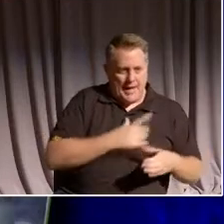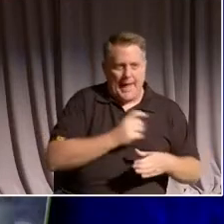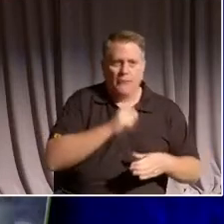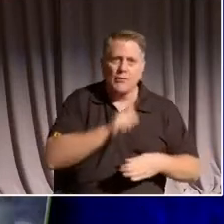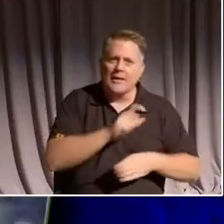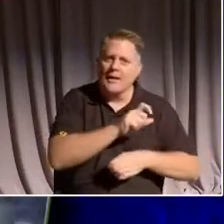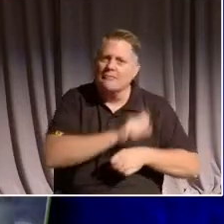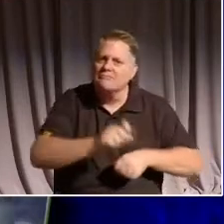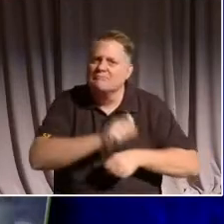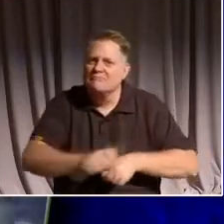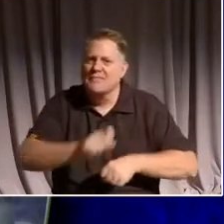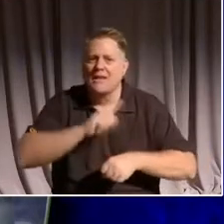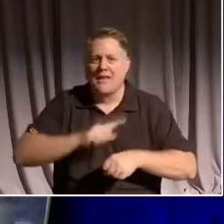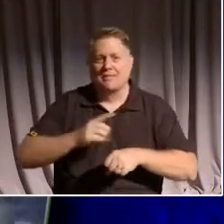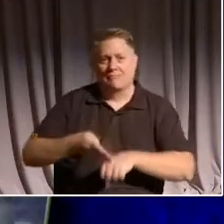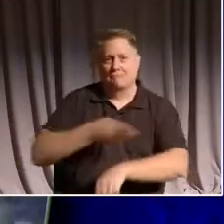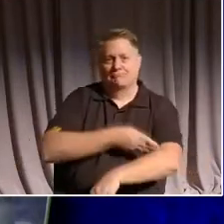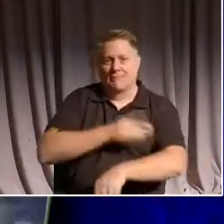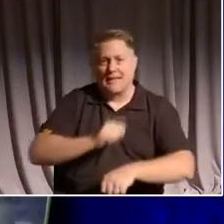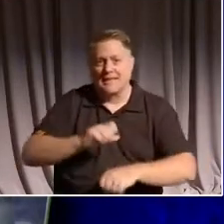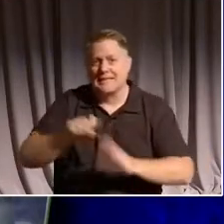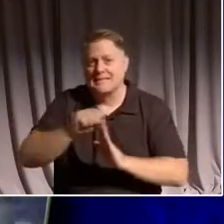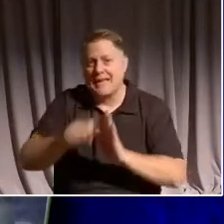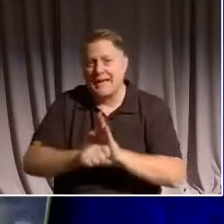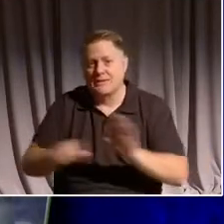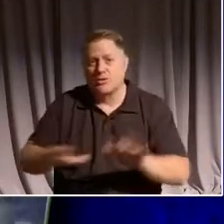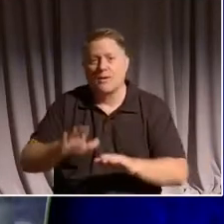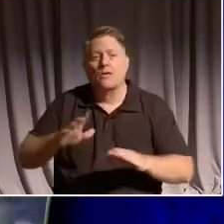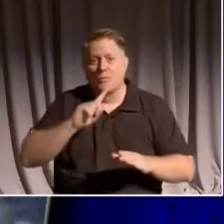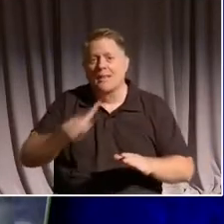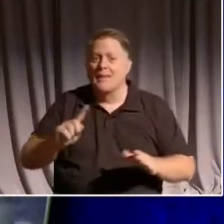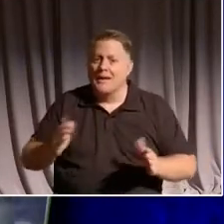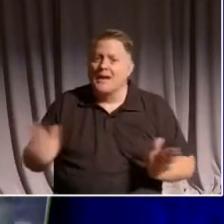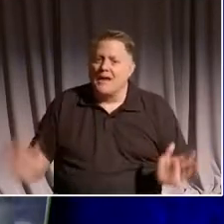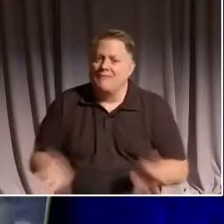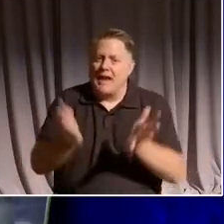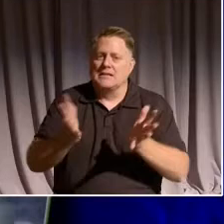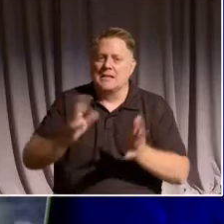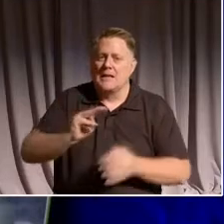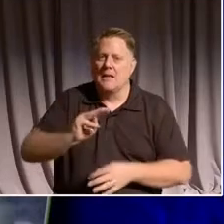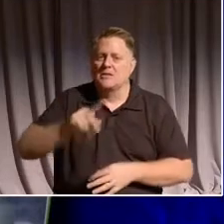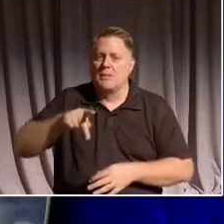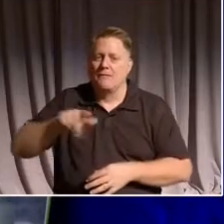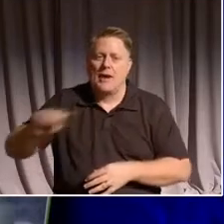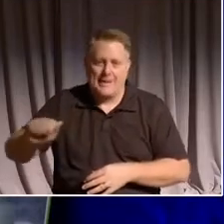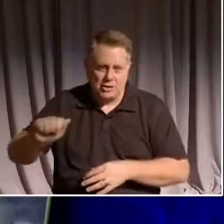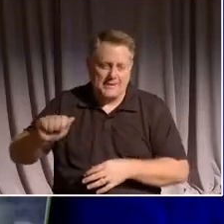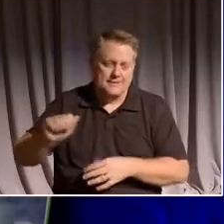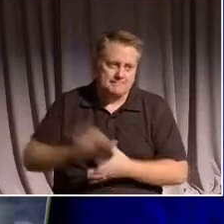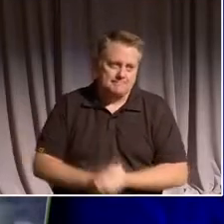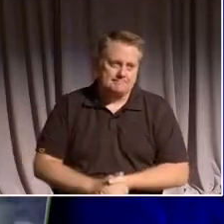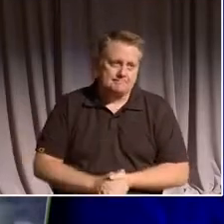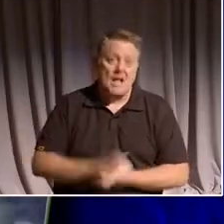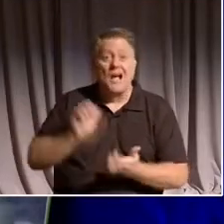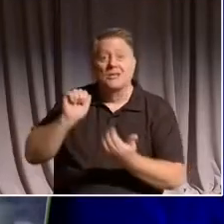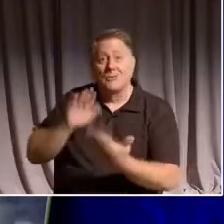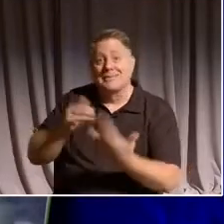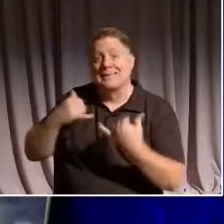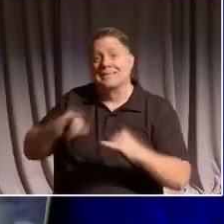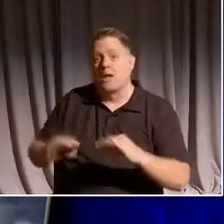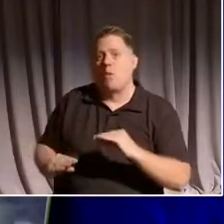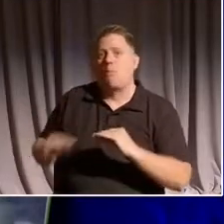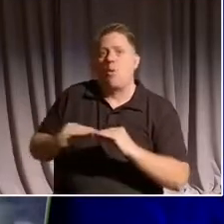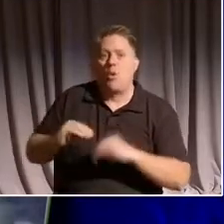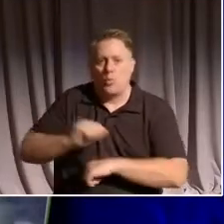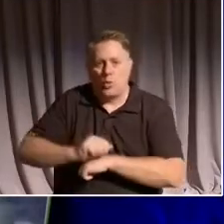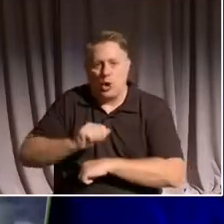progress that the state has made in the last 2 years of advancing the master plan for aging, addressing and still lots more work